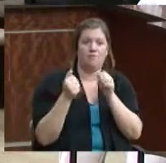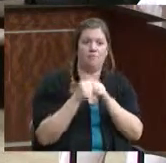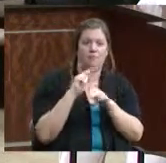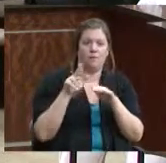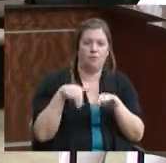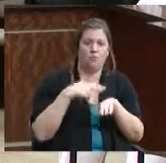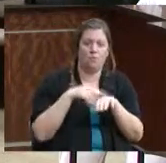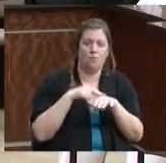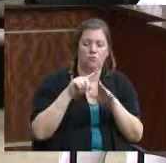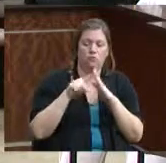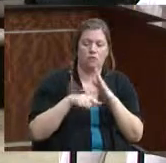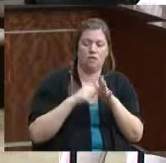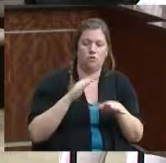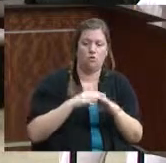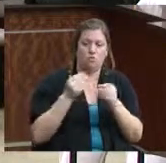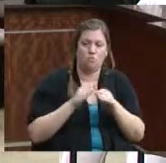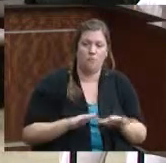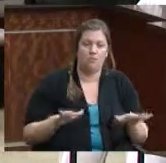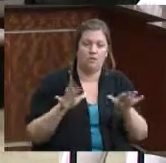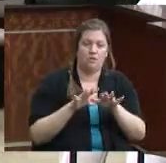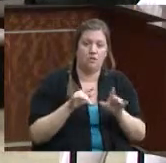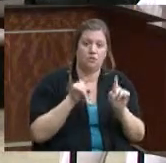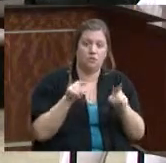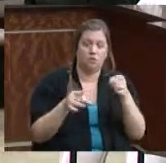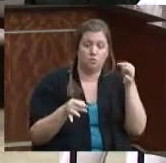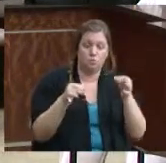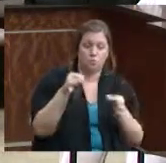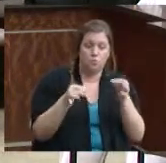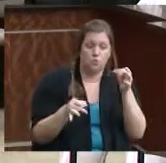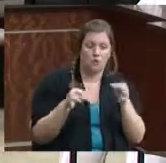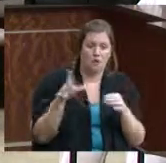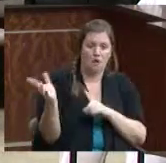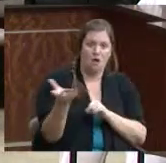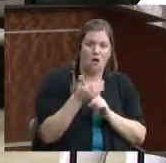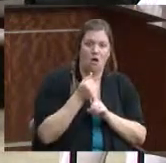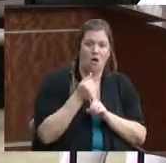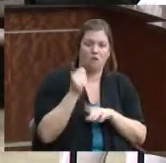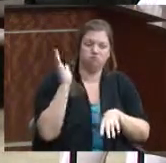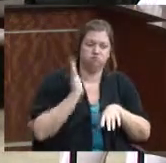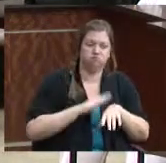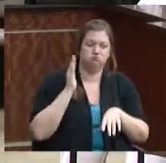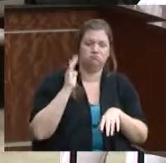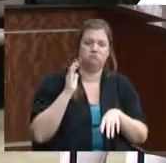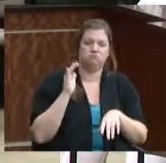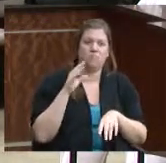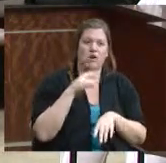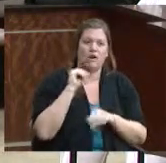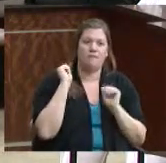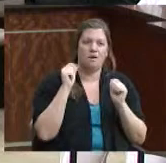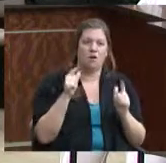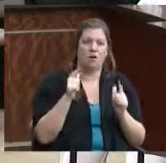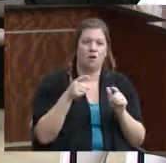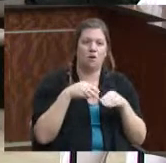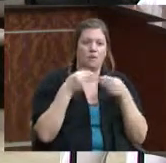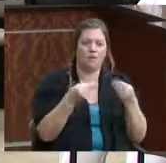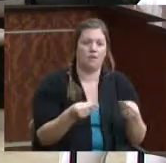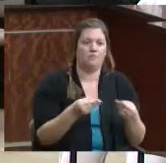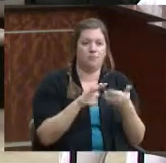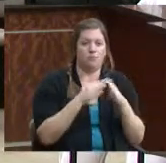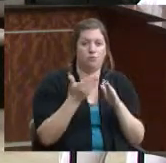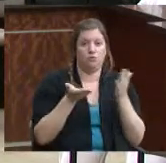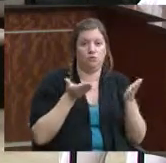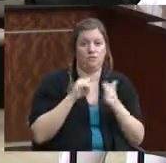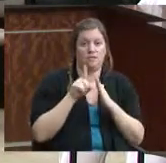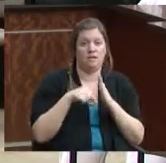trash on the property. And we went to court, and they were all smacked on the hand, and they were all given community service